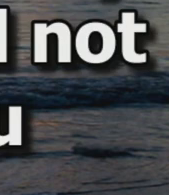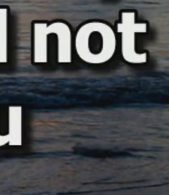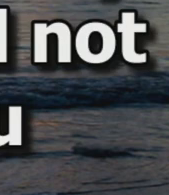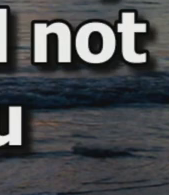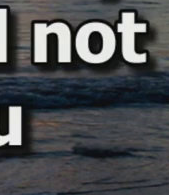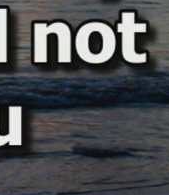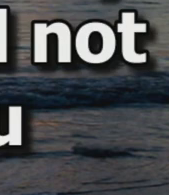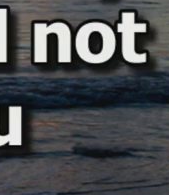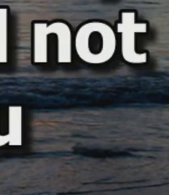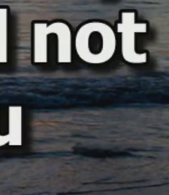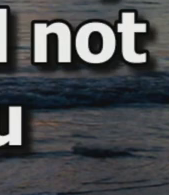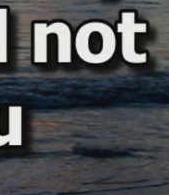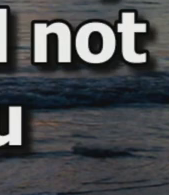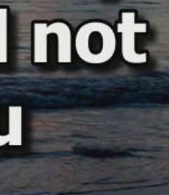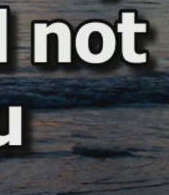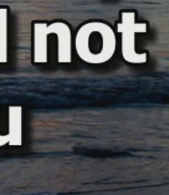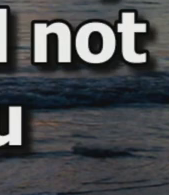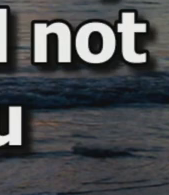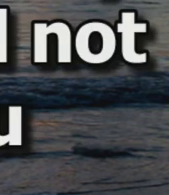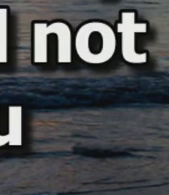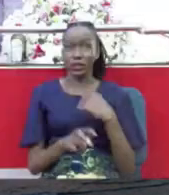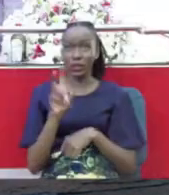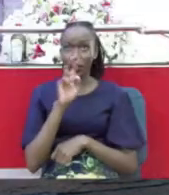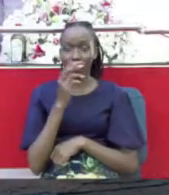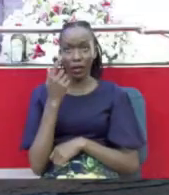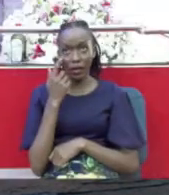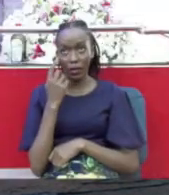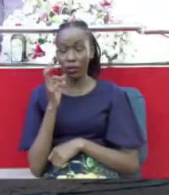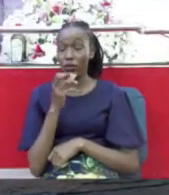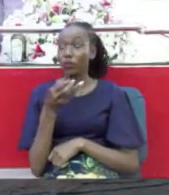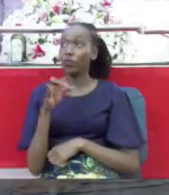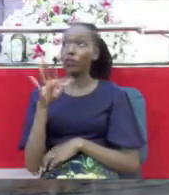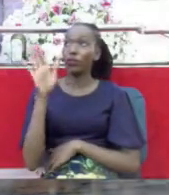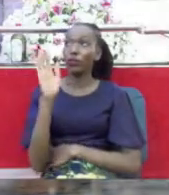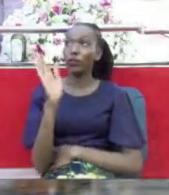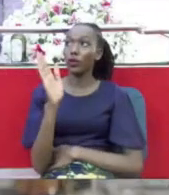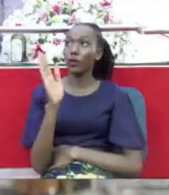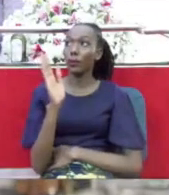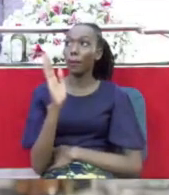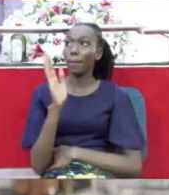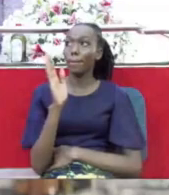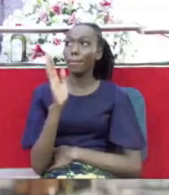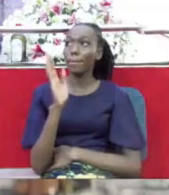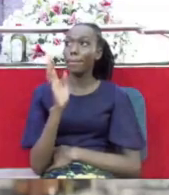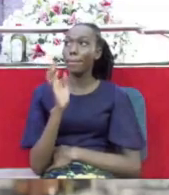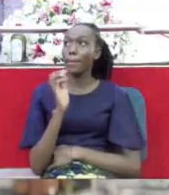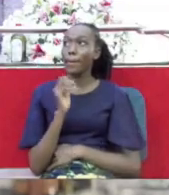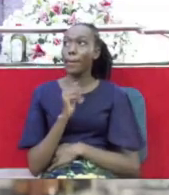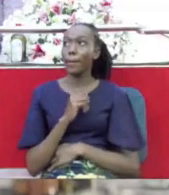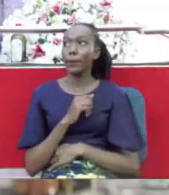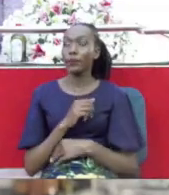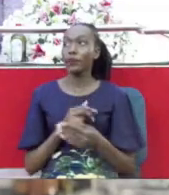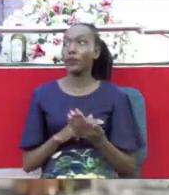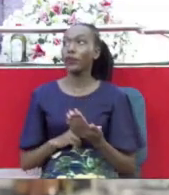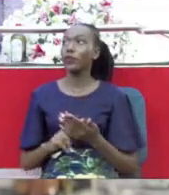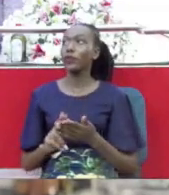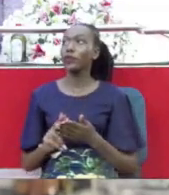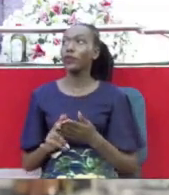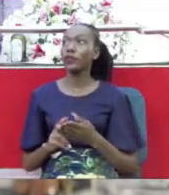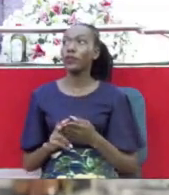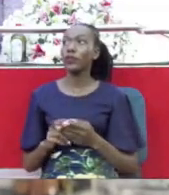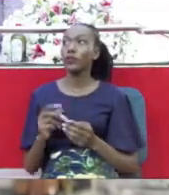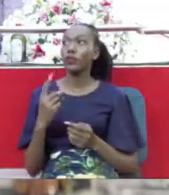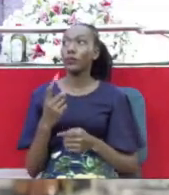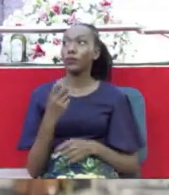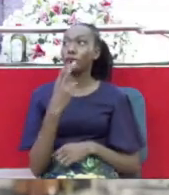and served walifanya the Baals. Mabaya katika macho ya Mungu. Na wakatumikia hiyo miungu ya sanamu. Verse 12, the